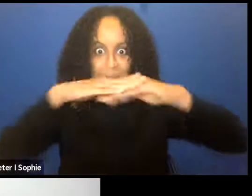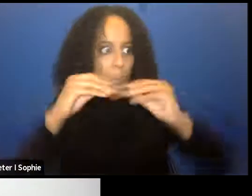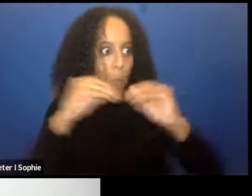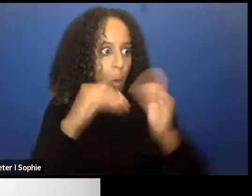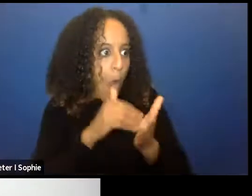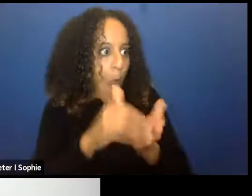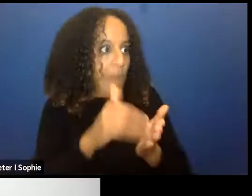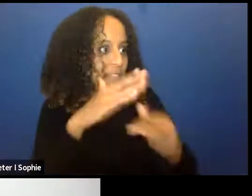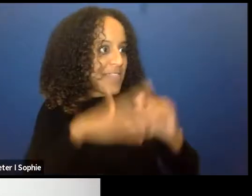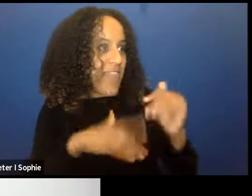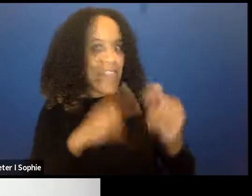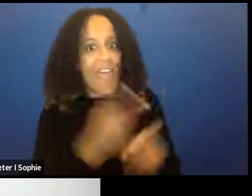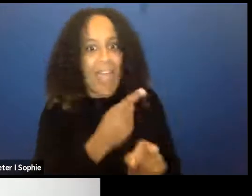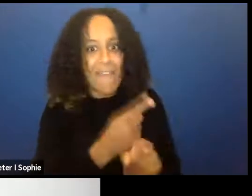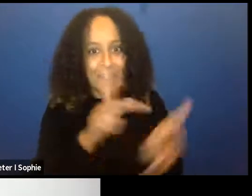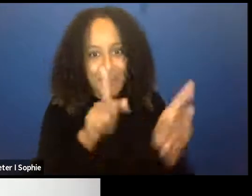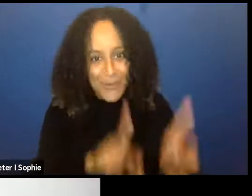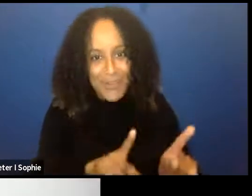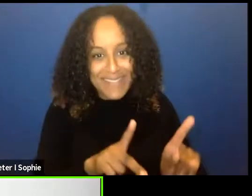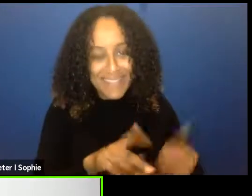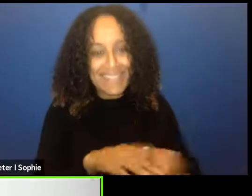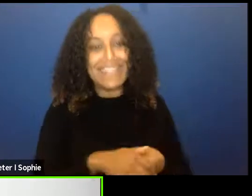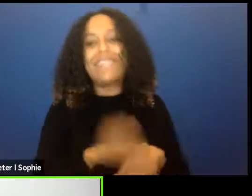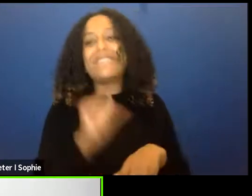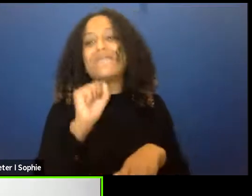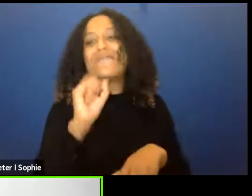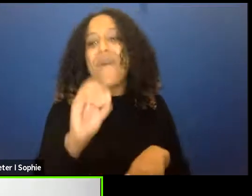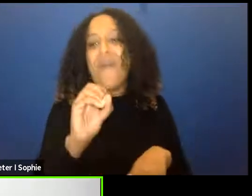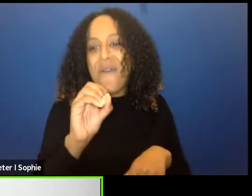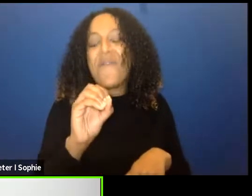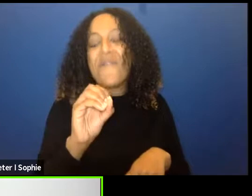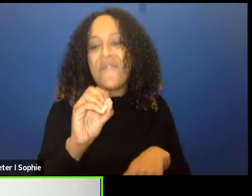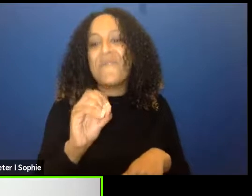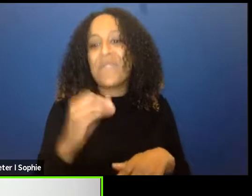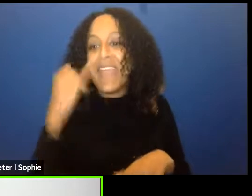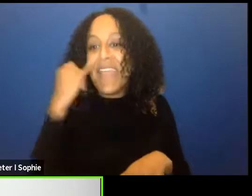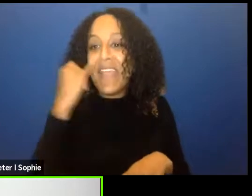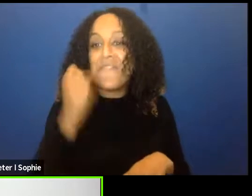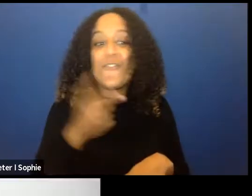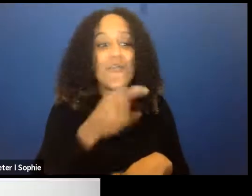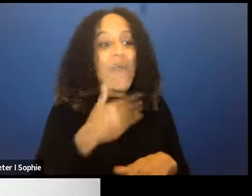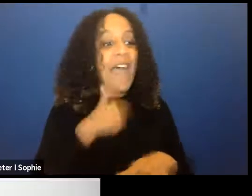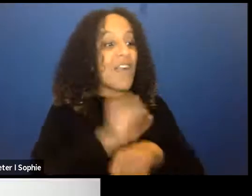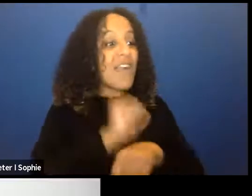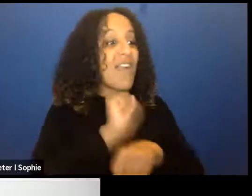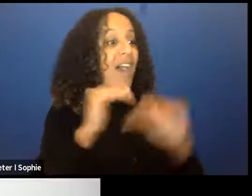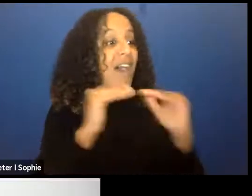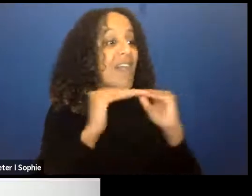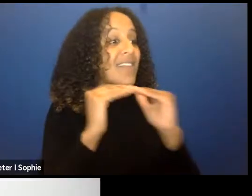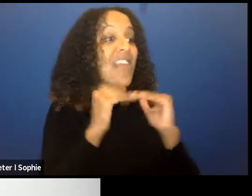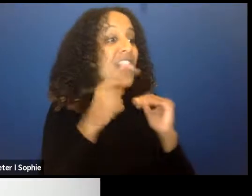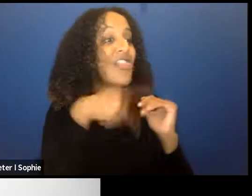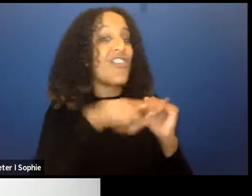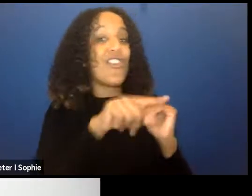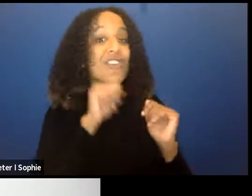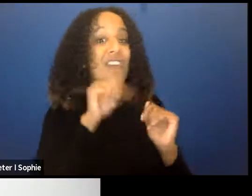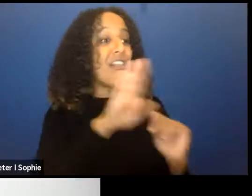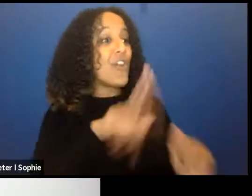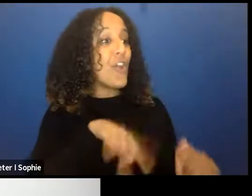the average person does. And so if you have a colleague who this isn't their